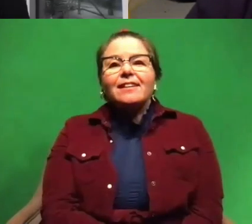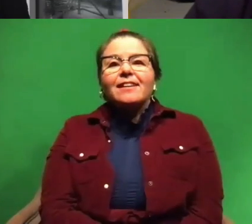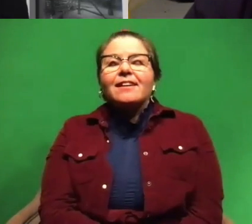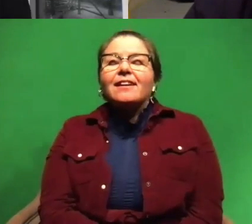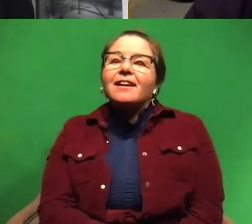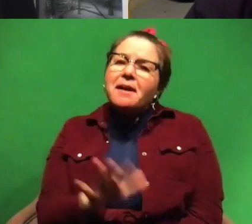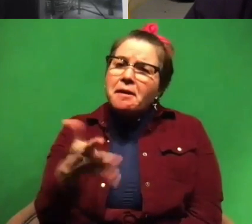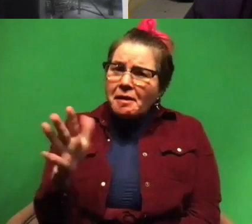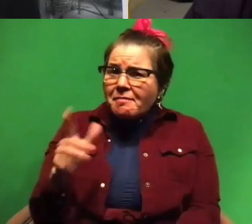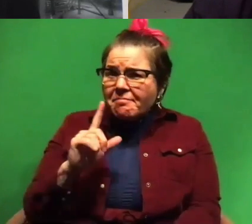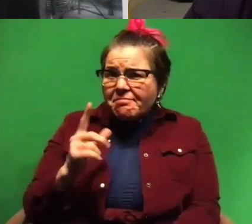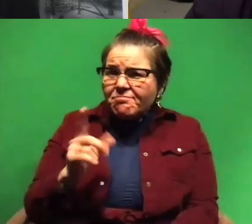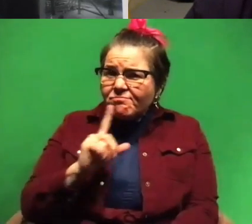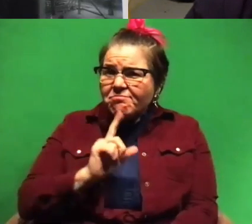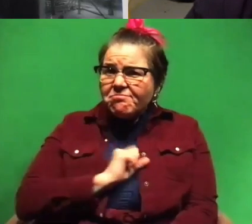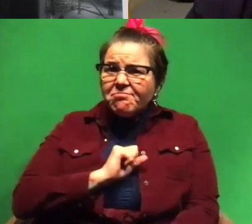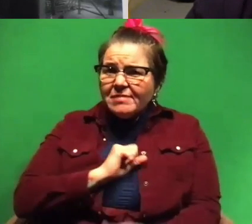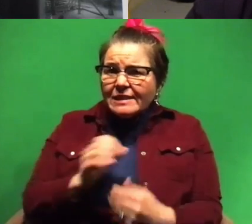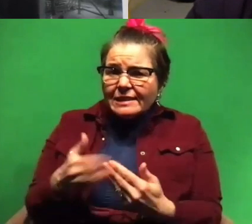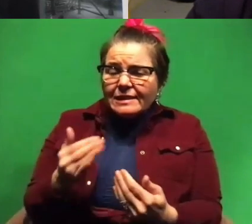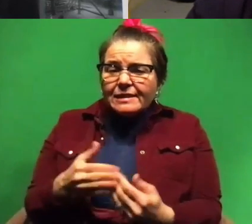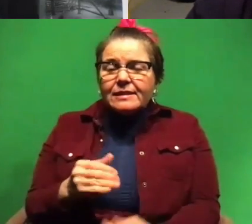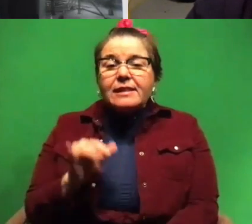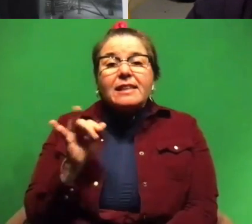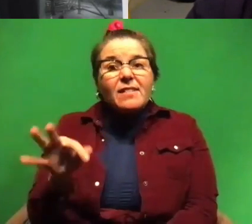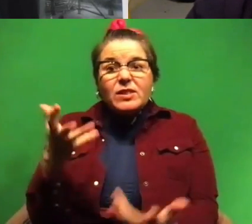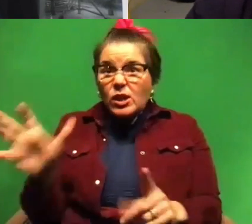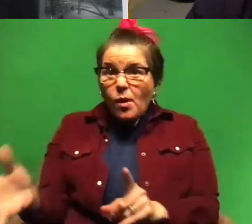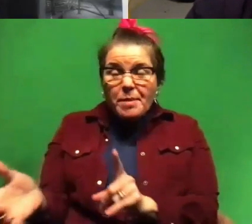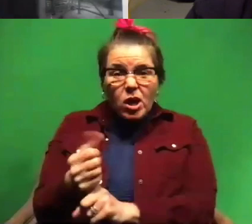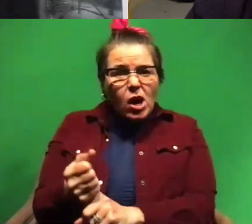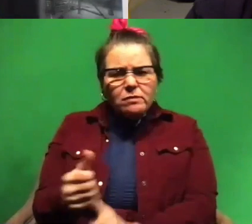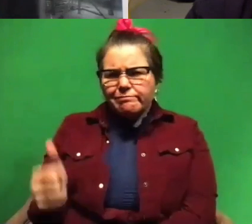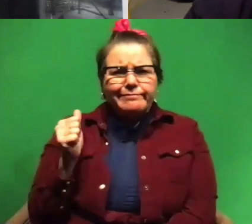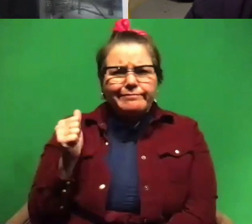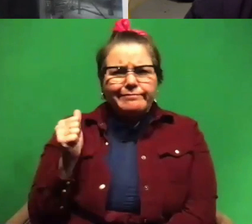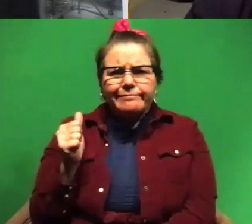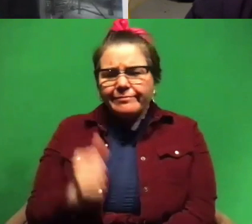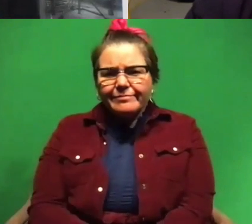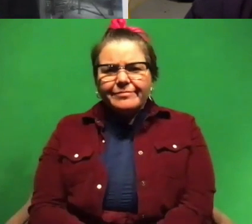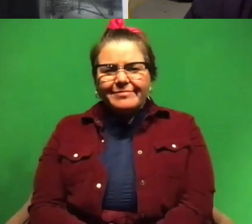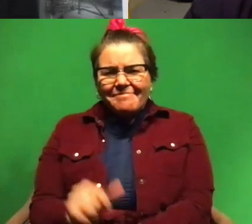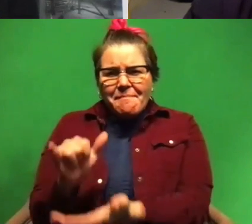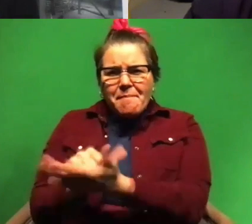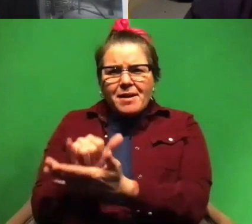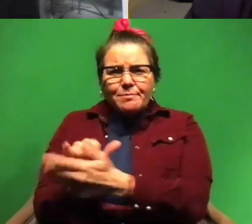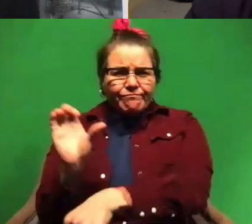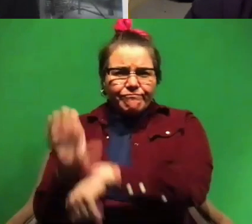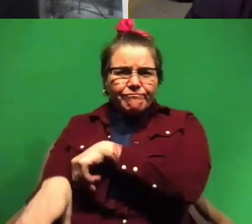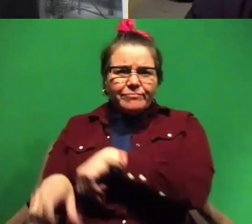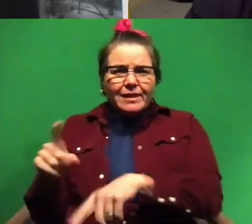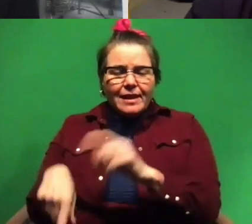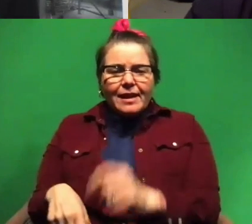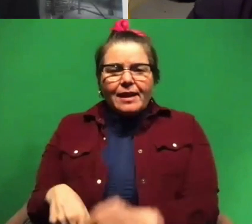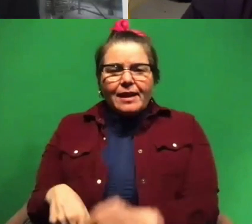it kind of is, I think. It really is. But if they don't want to be caught, they won't be caught. Like, there's no way that I can get my hands